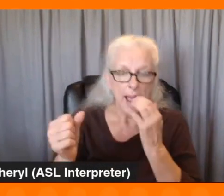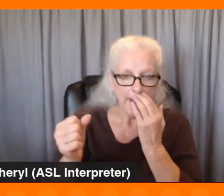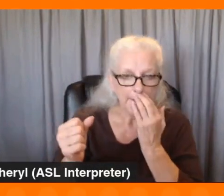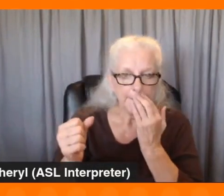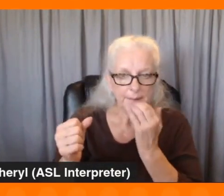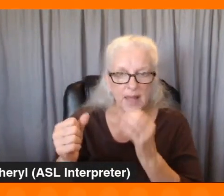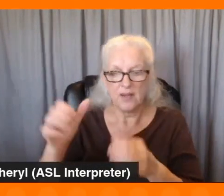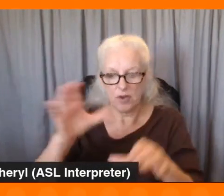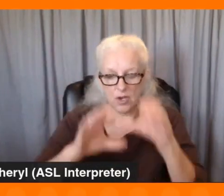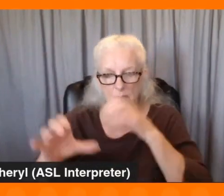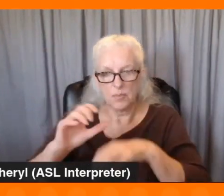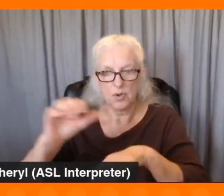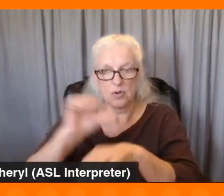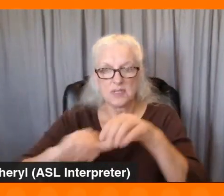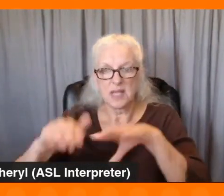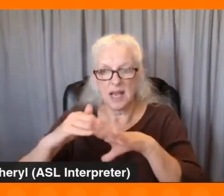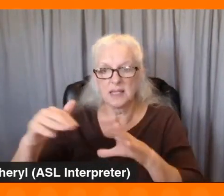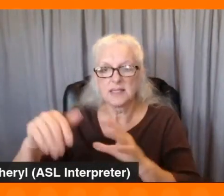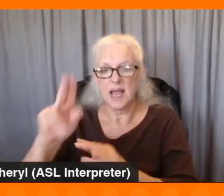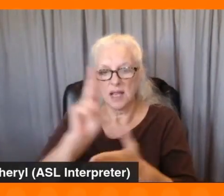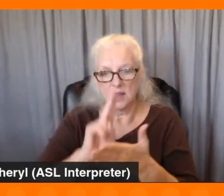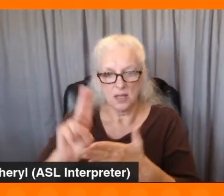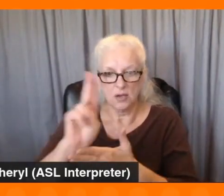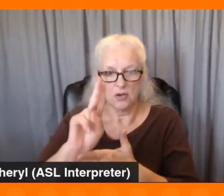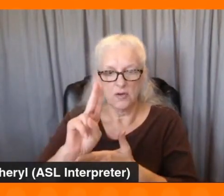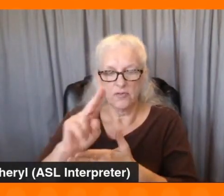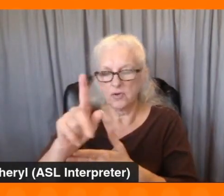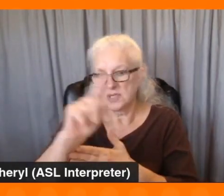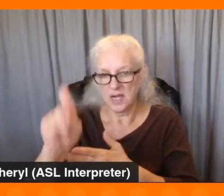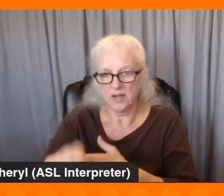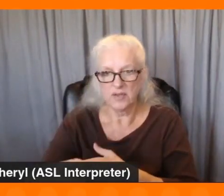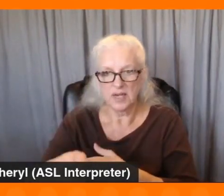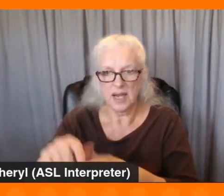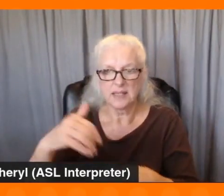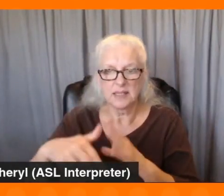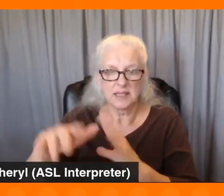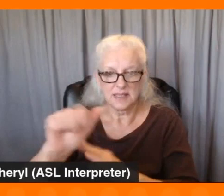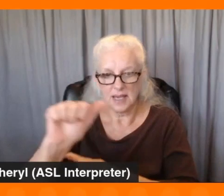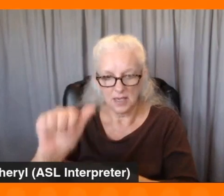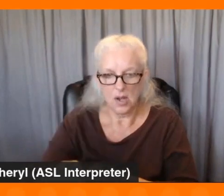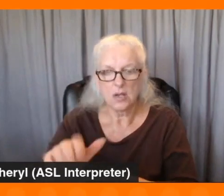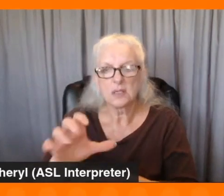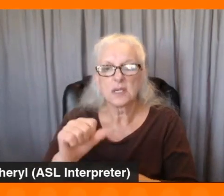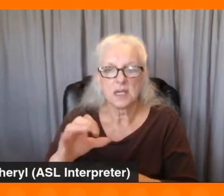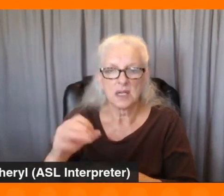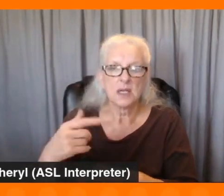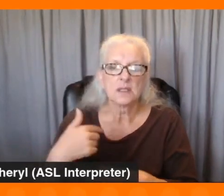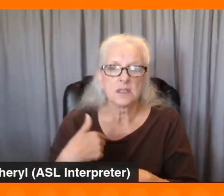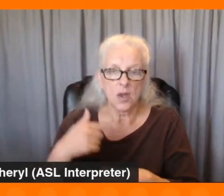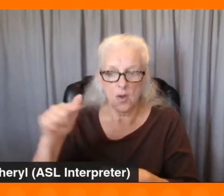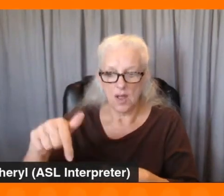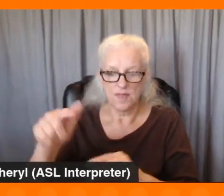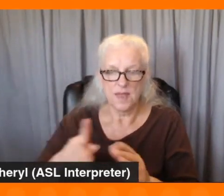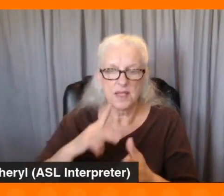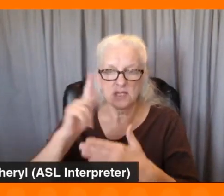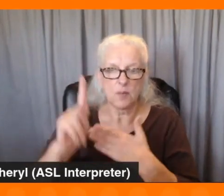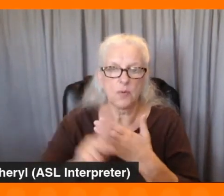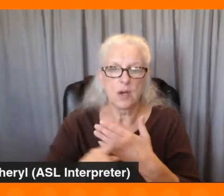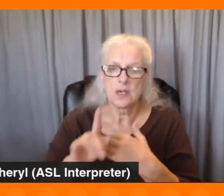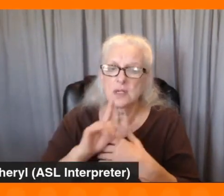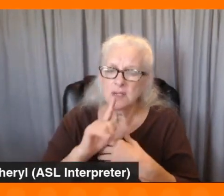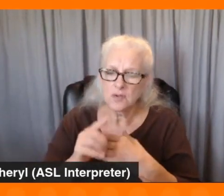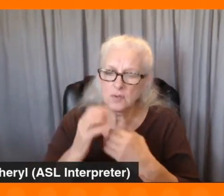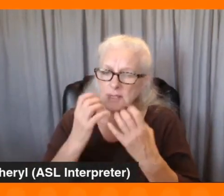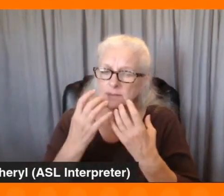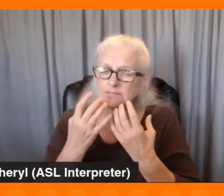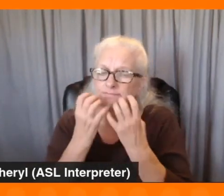Advanced Computing Center, I've been able to lead the Computing Educator Diversity Initiative for the past few years. This project is really near and dear to me, and it's